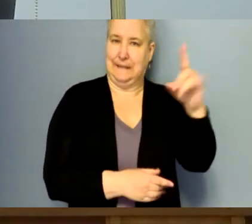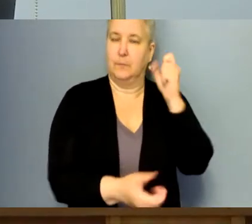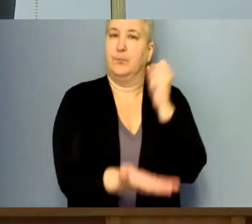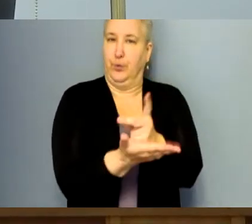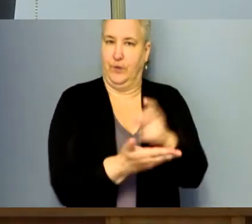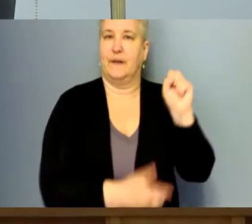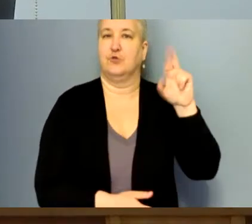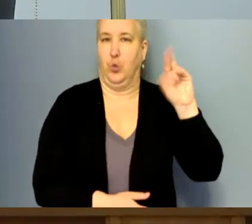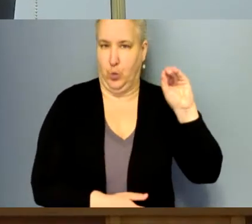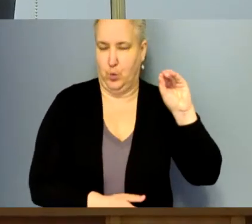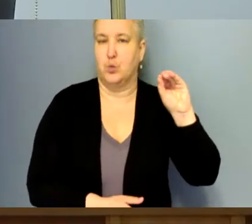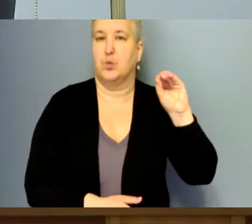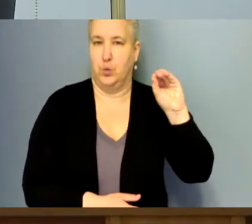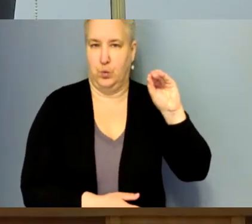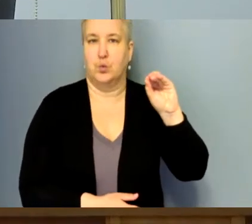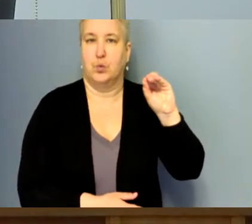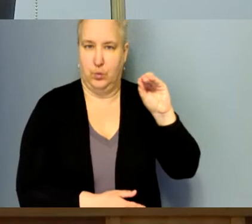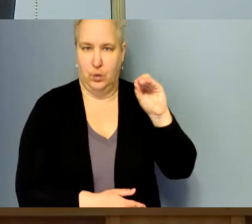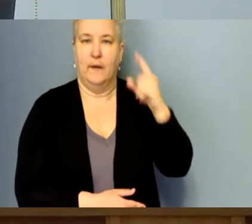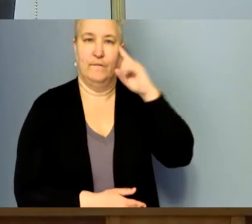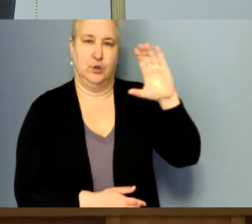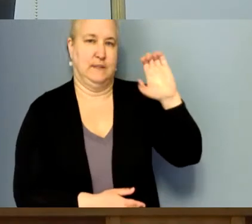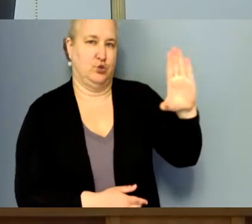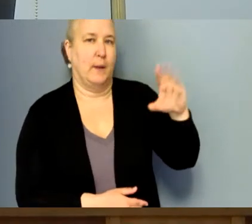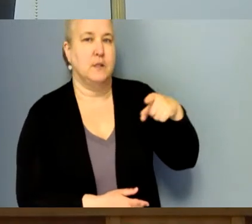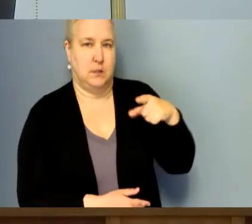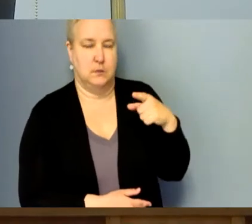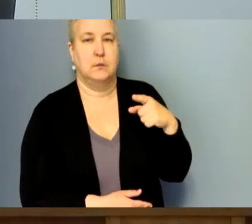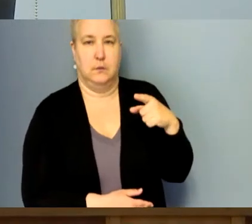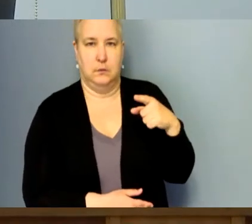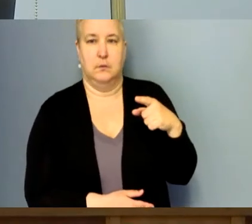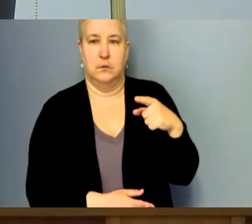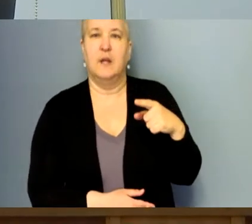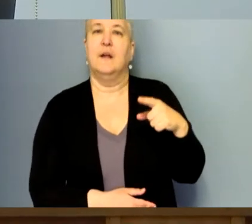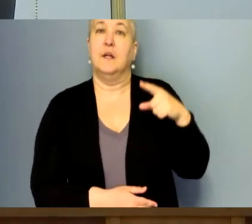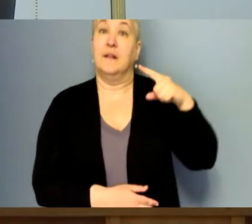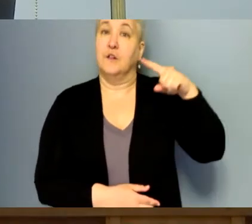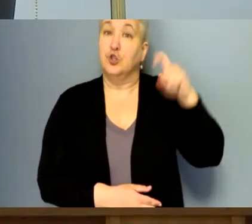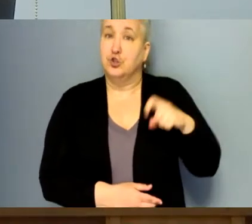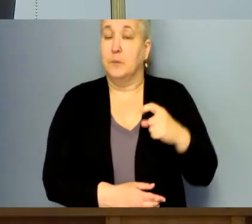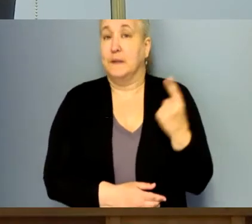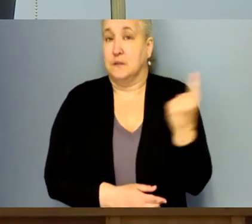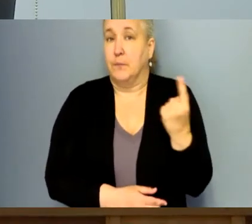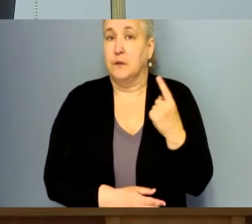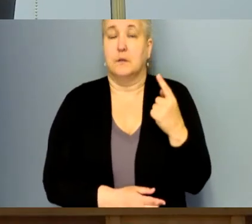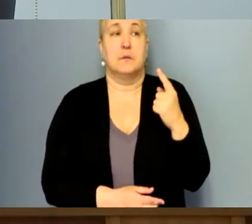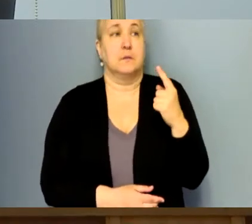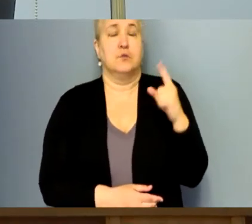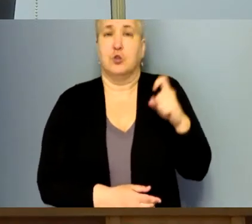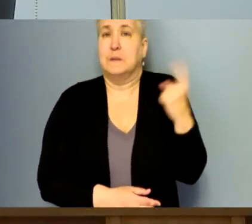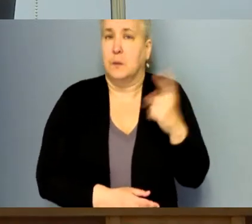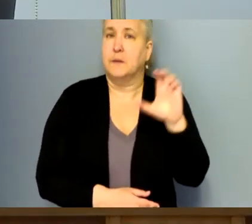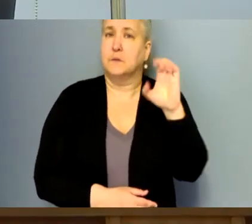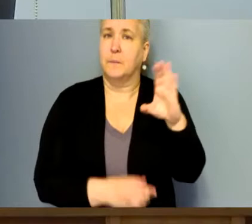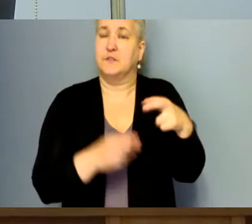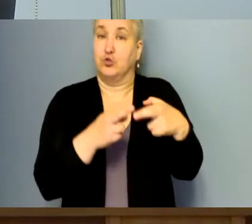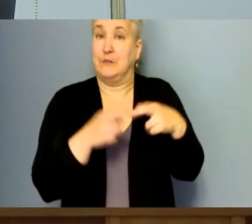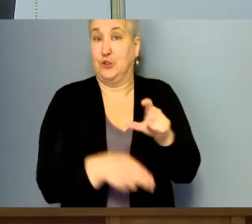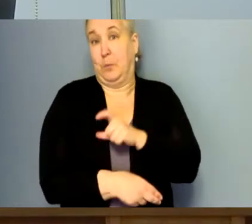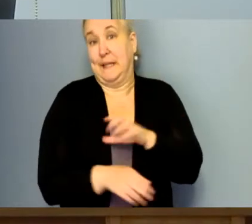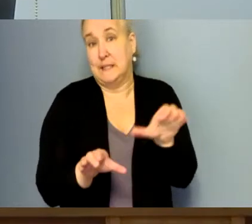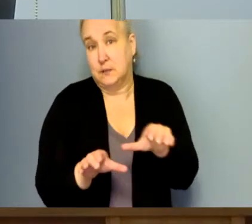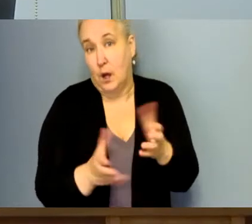SRO from the Sheriff's Office for Central Bucks. It really should be something. It really should be something the Central Bucks Regional Police does.